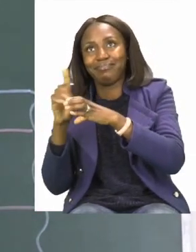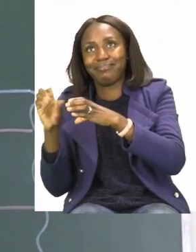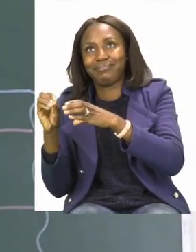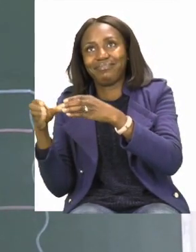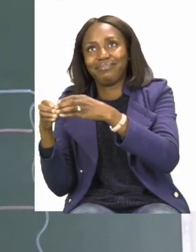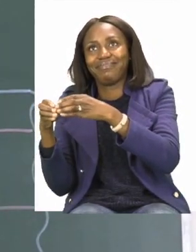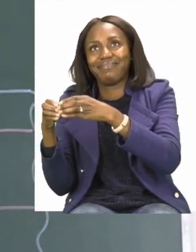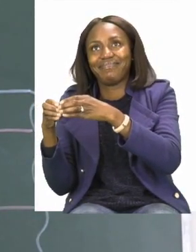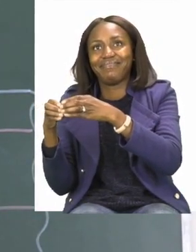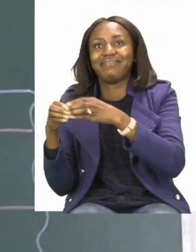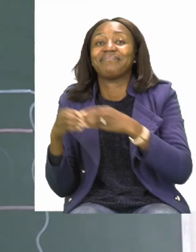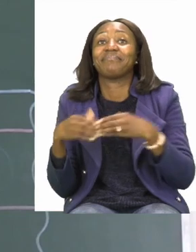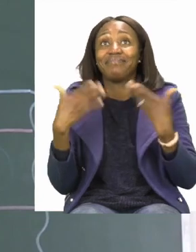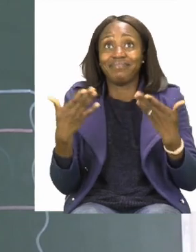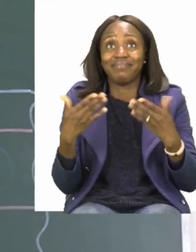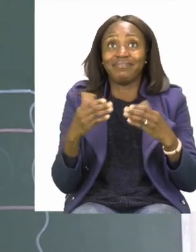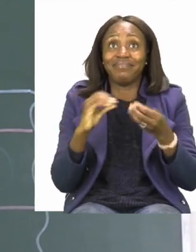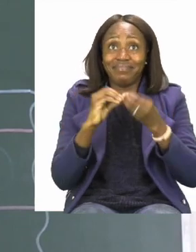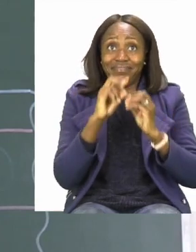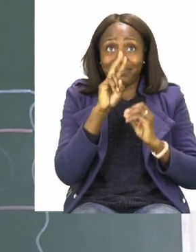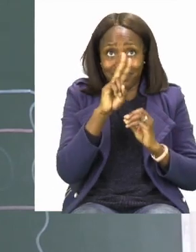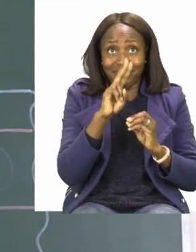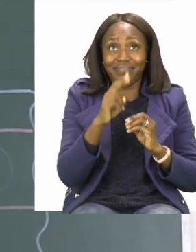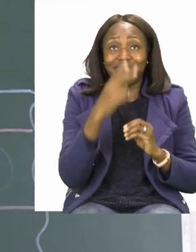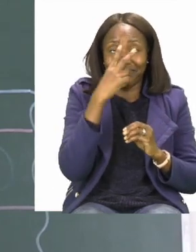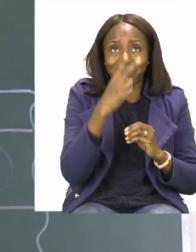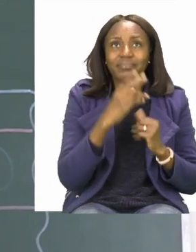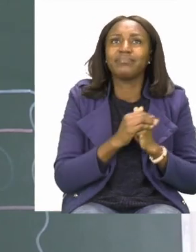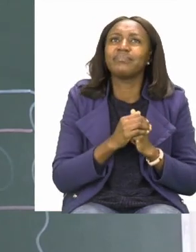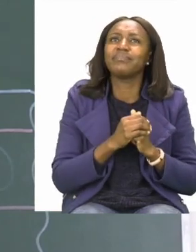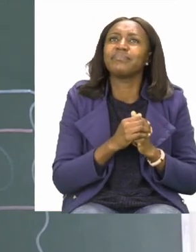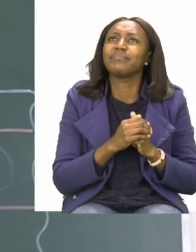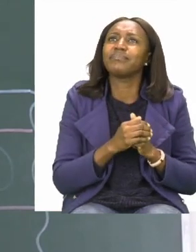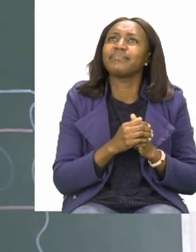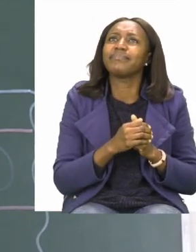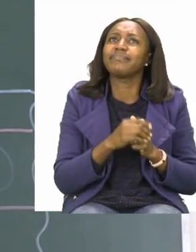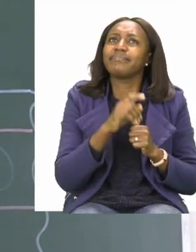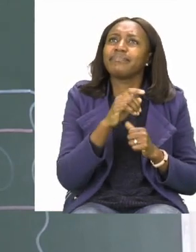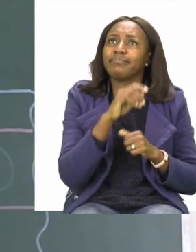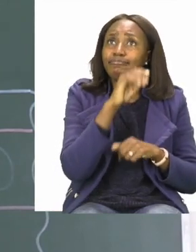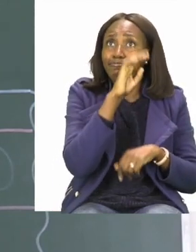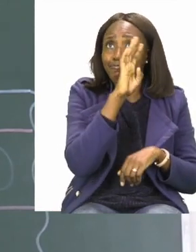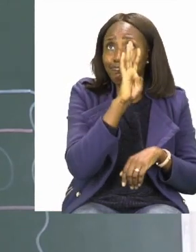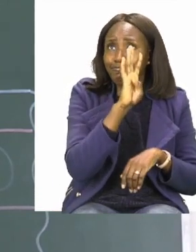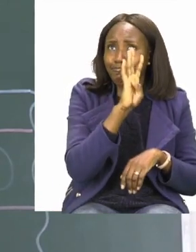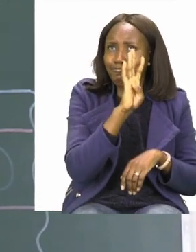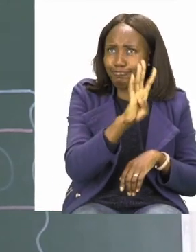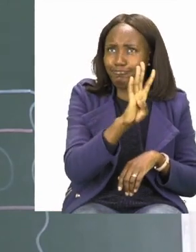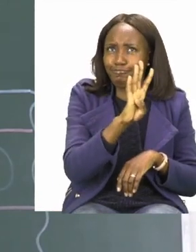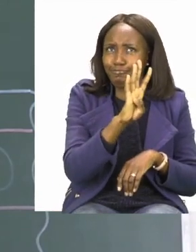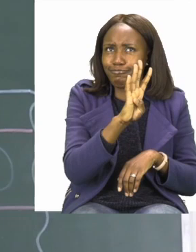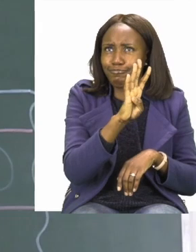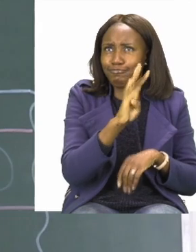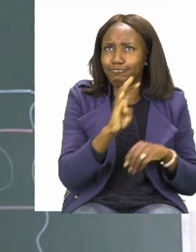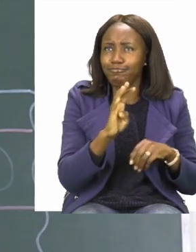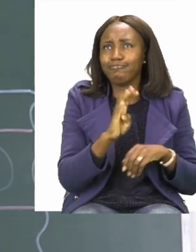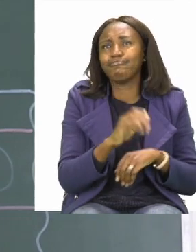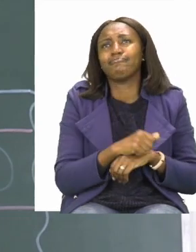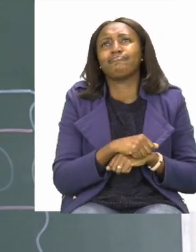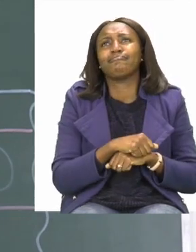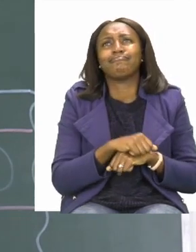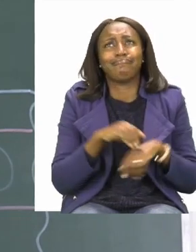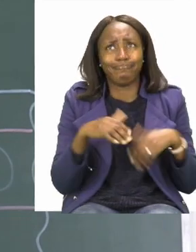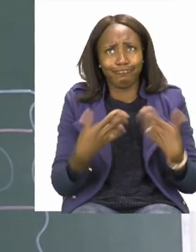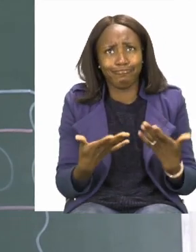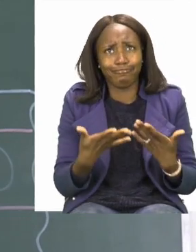Now let's try the second one, B. B, the number that we have been given is 4. Now we